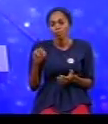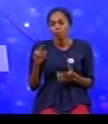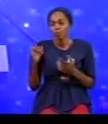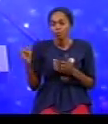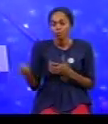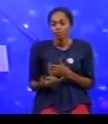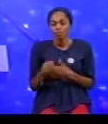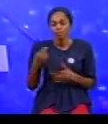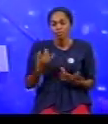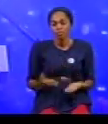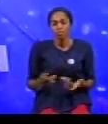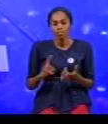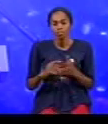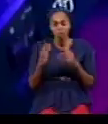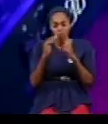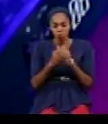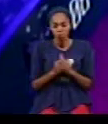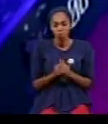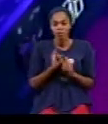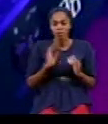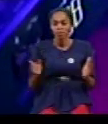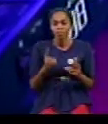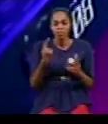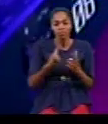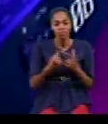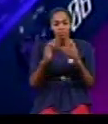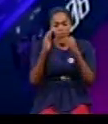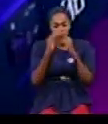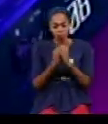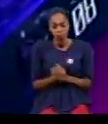as we worship. Amen.